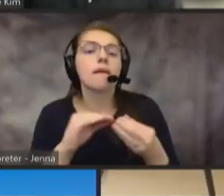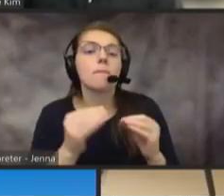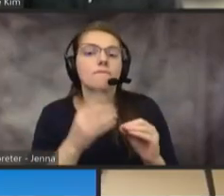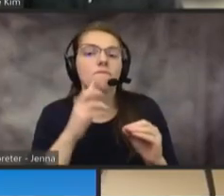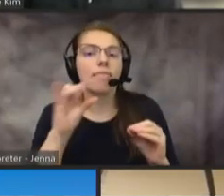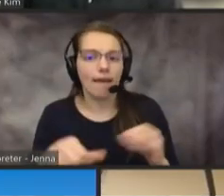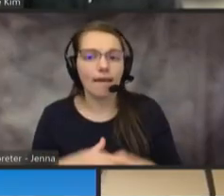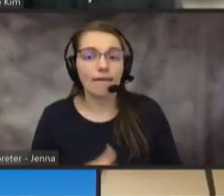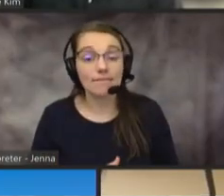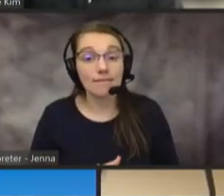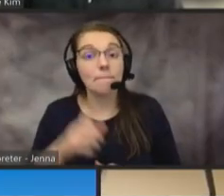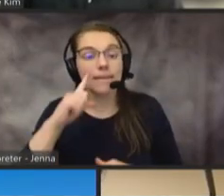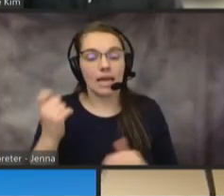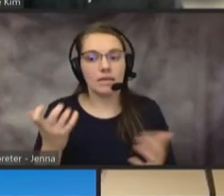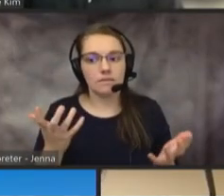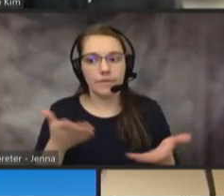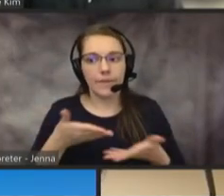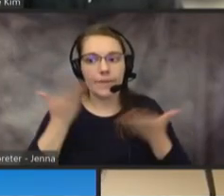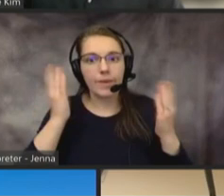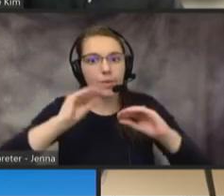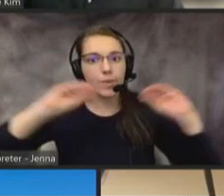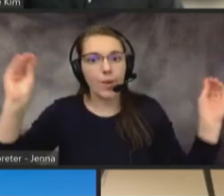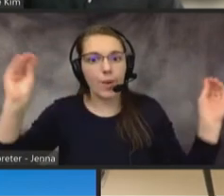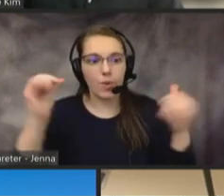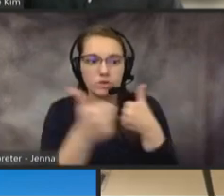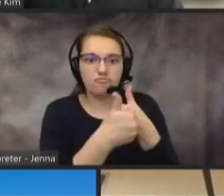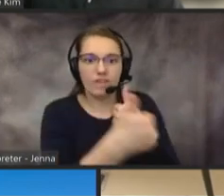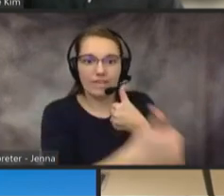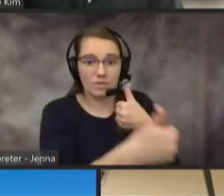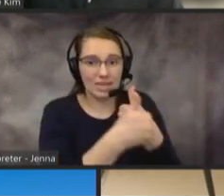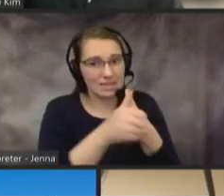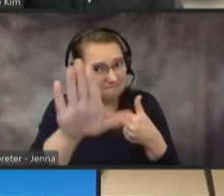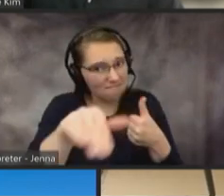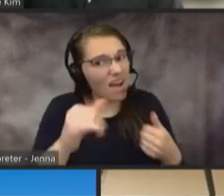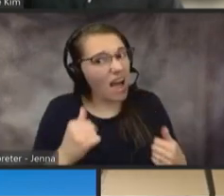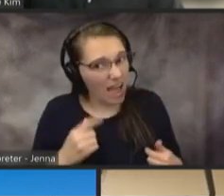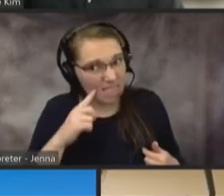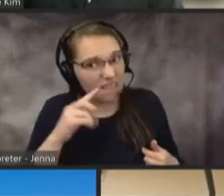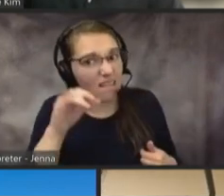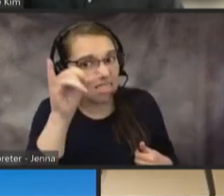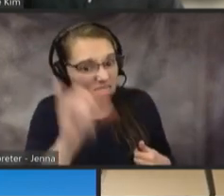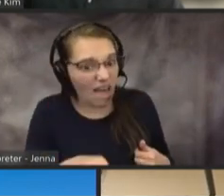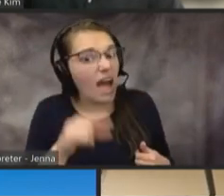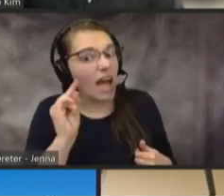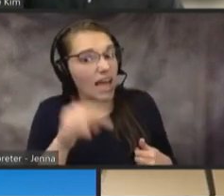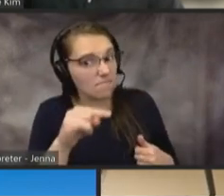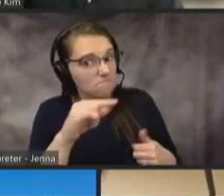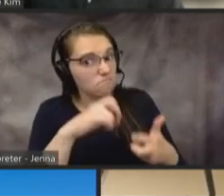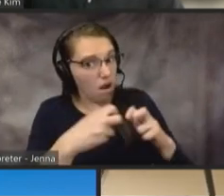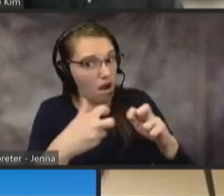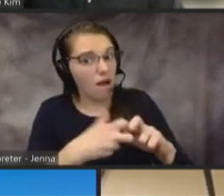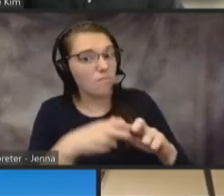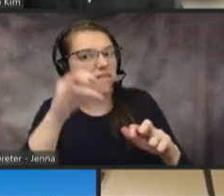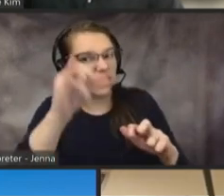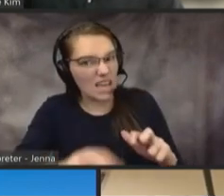Because of lack of transportation. Because I think that's where the real